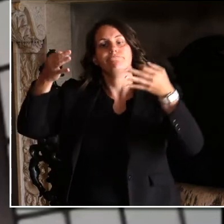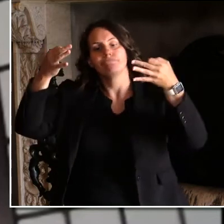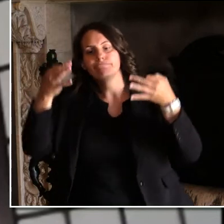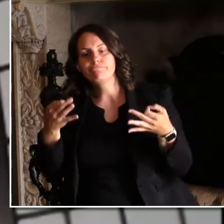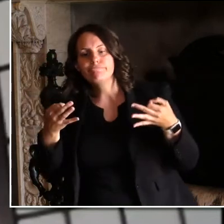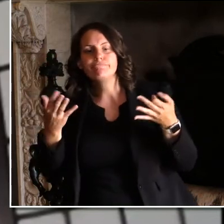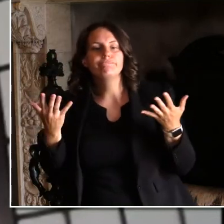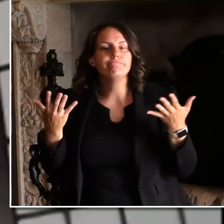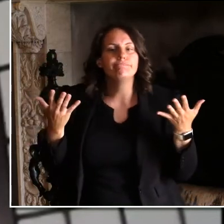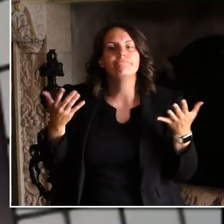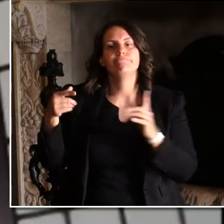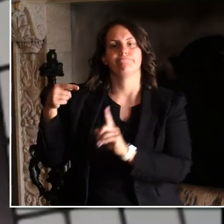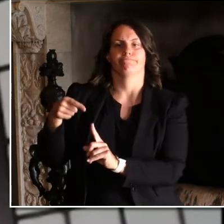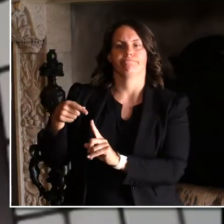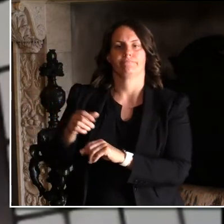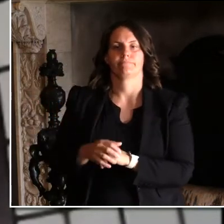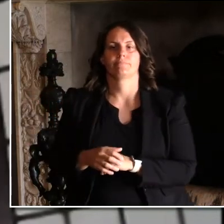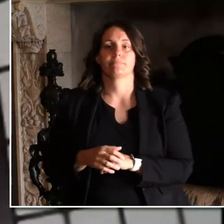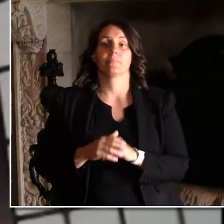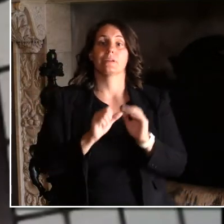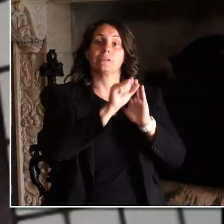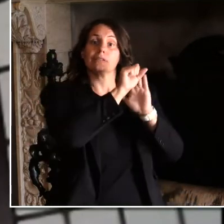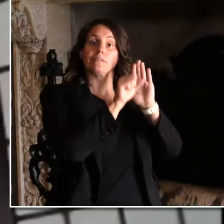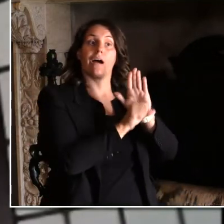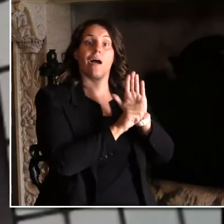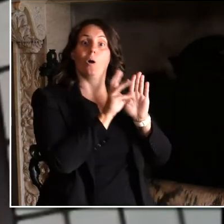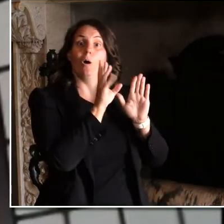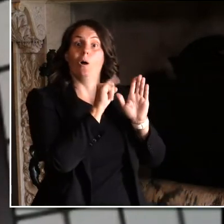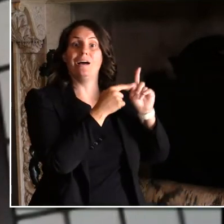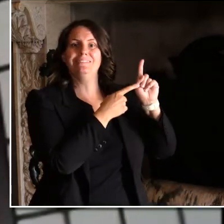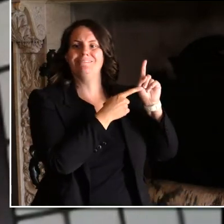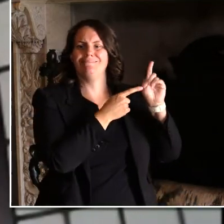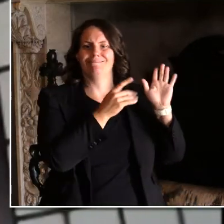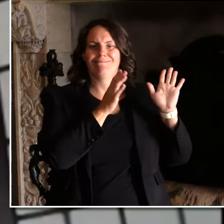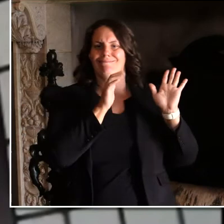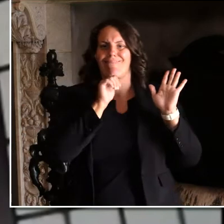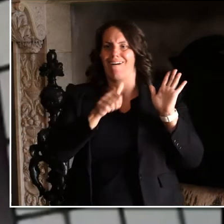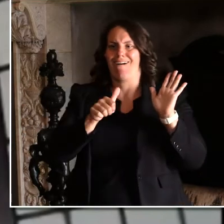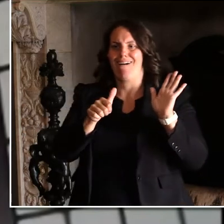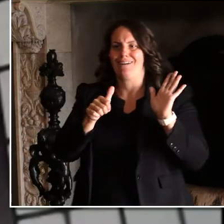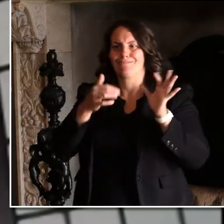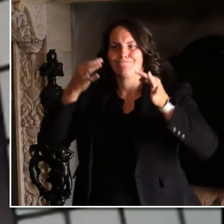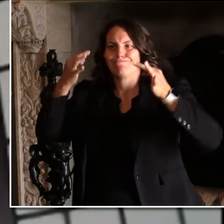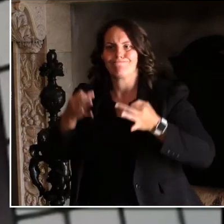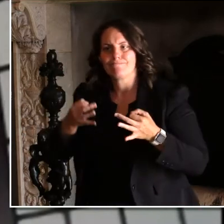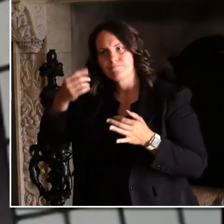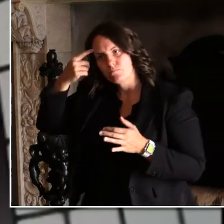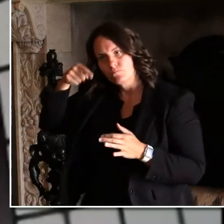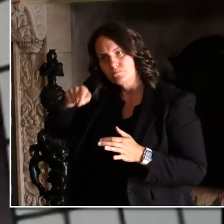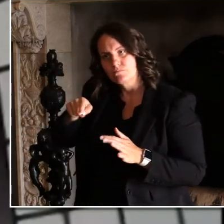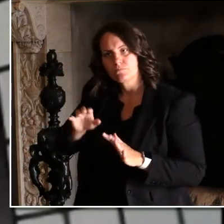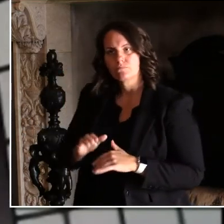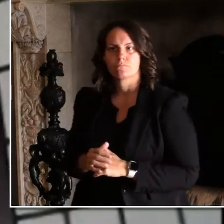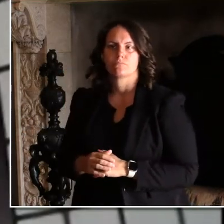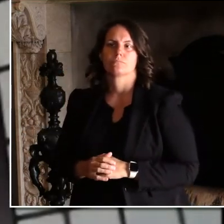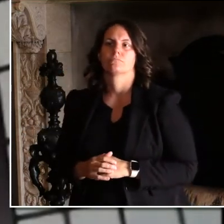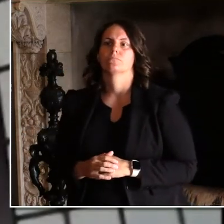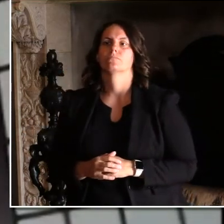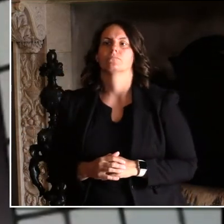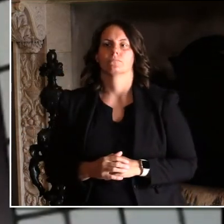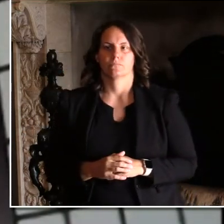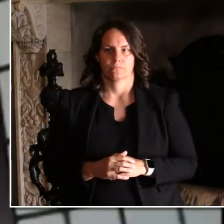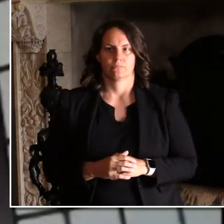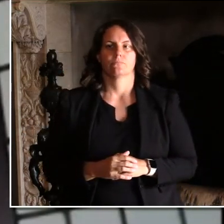that we know that having, a barrier, any kind of barrier, whether that's a cloth face covering, if that's a